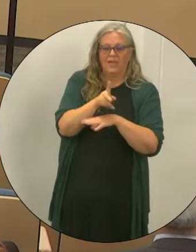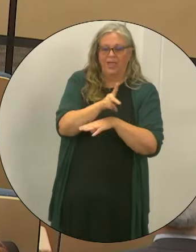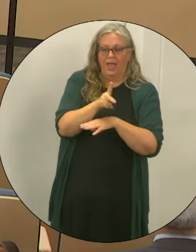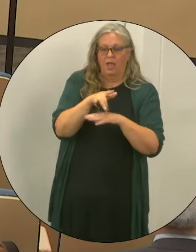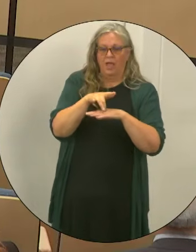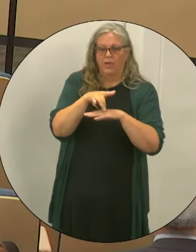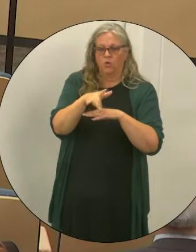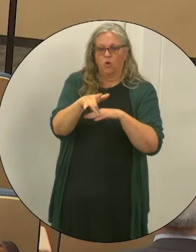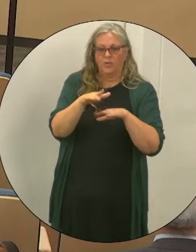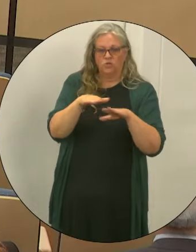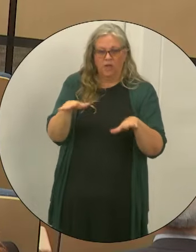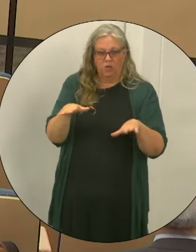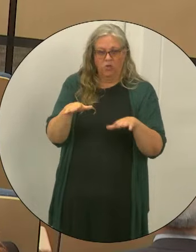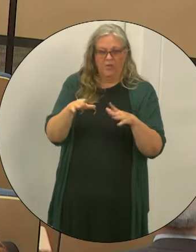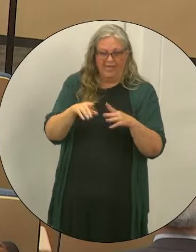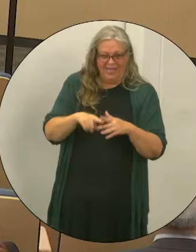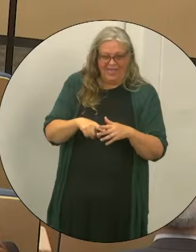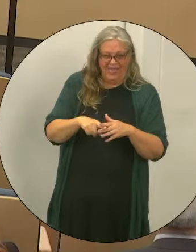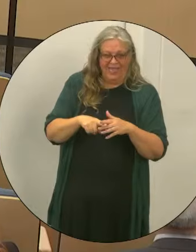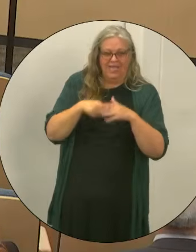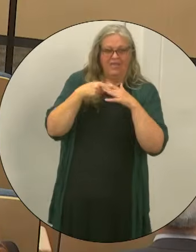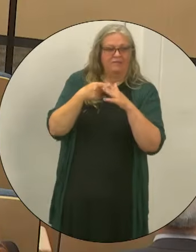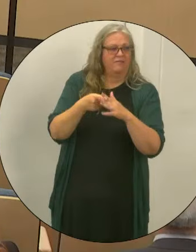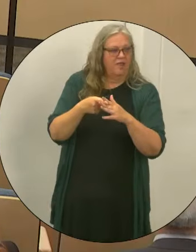early childhood innovative literacy program.